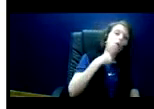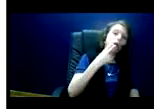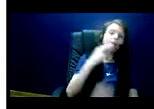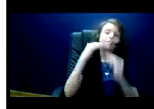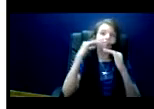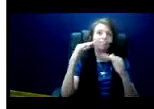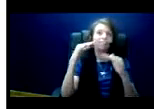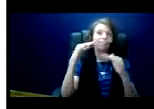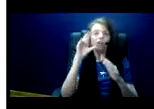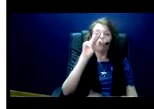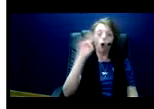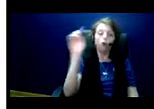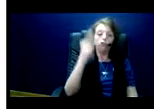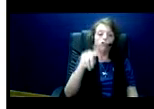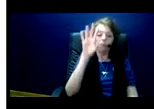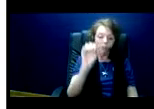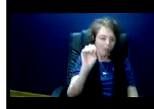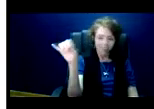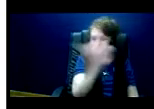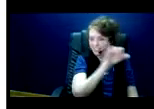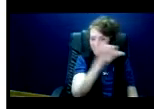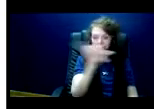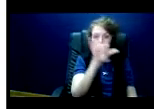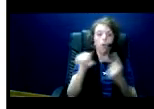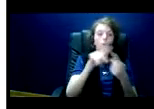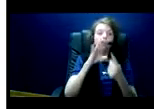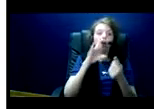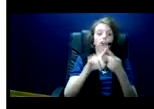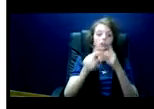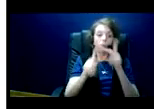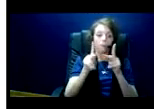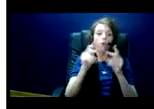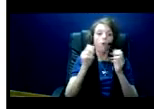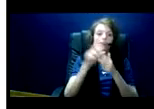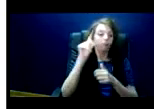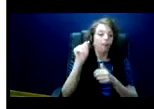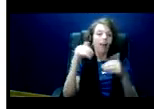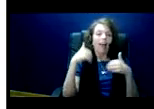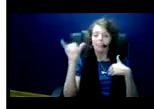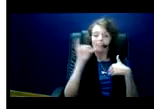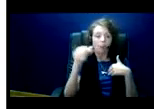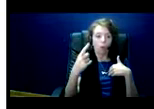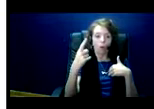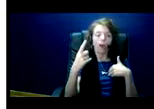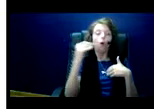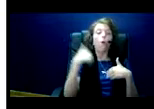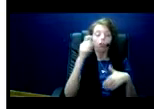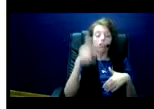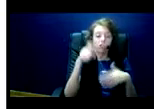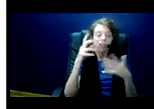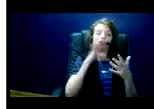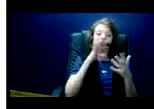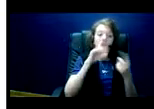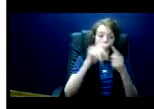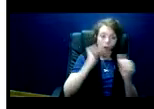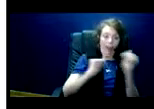volume, and tone should be the same when speaking to people with disabilities as anyone else. We speak to our actors